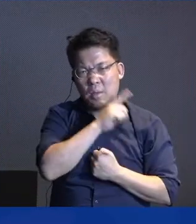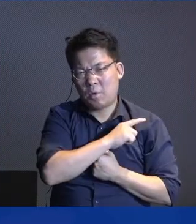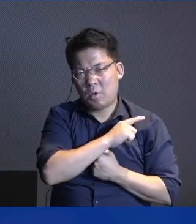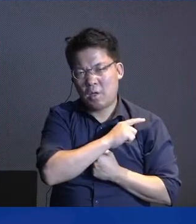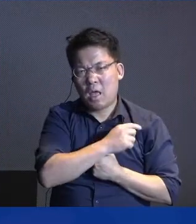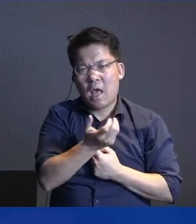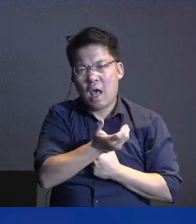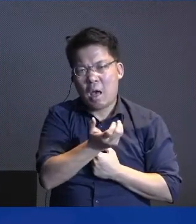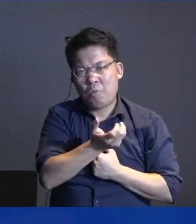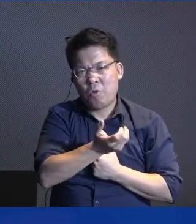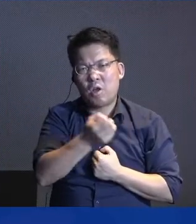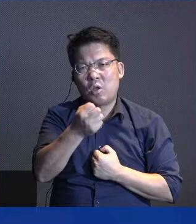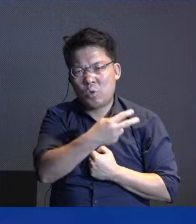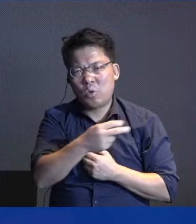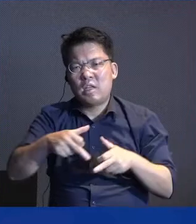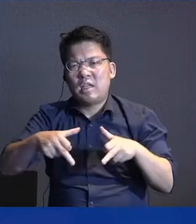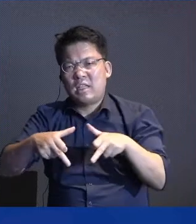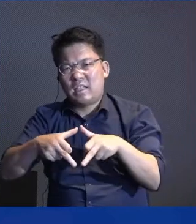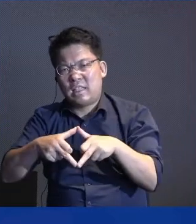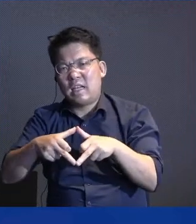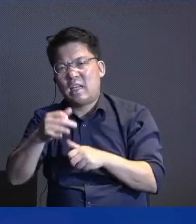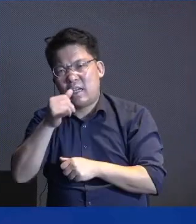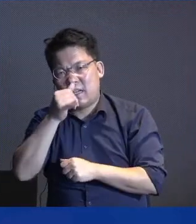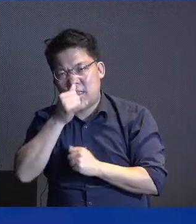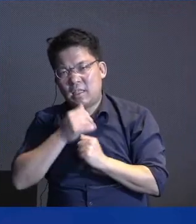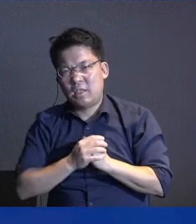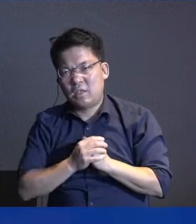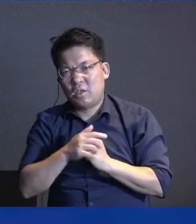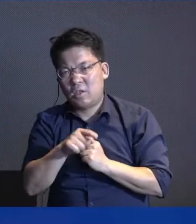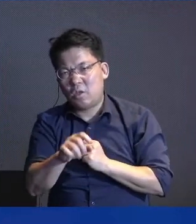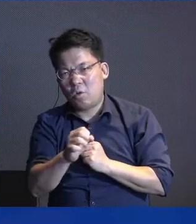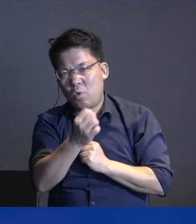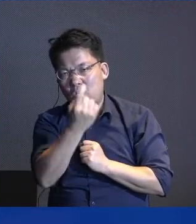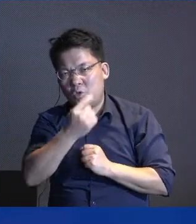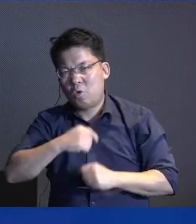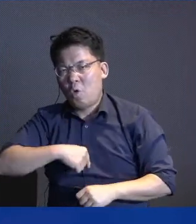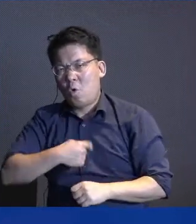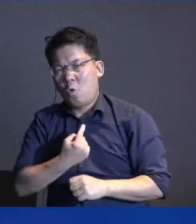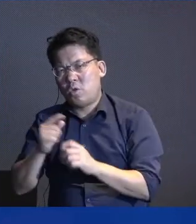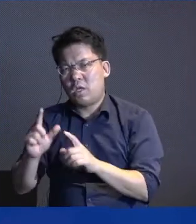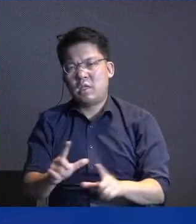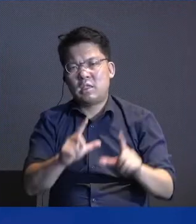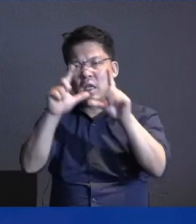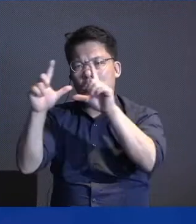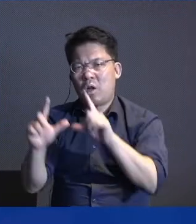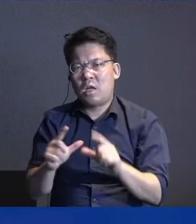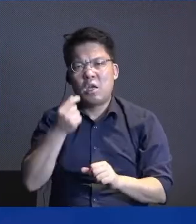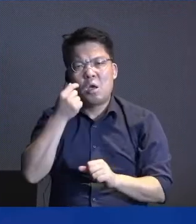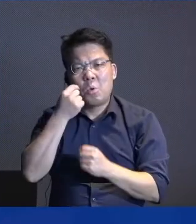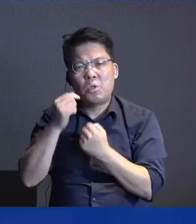older adults' independent living, which in turn increase negative thoughts like